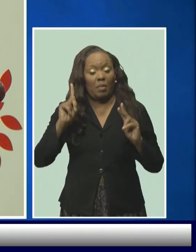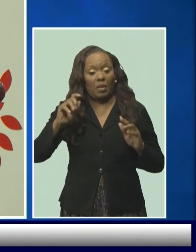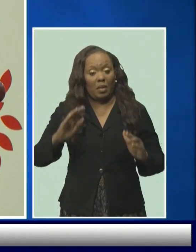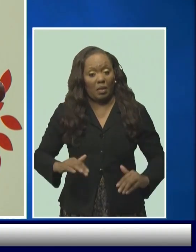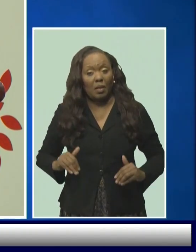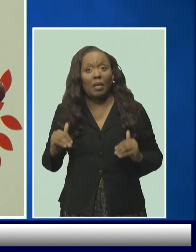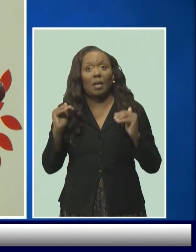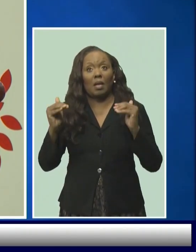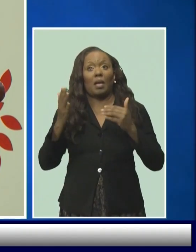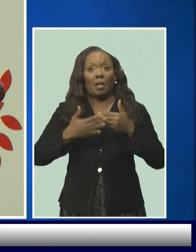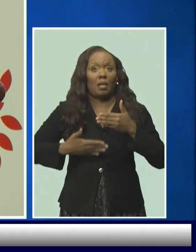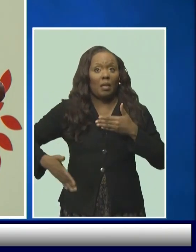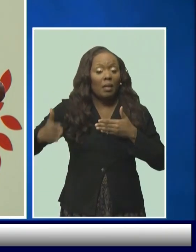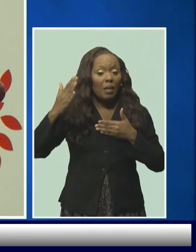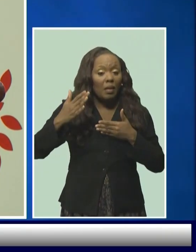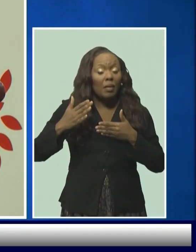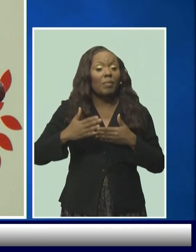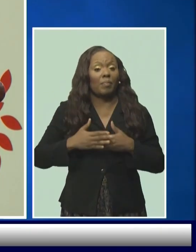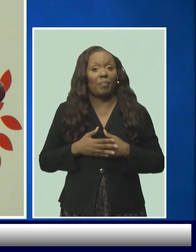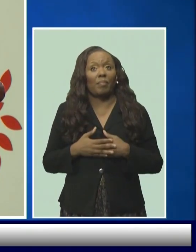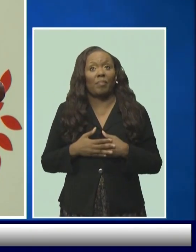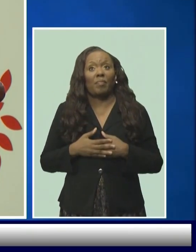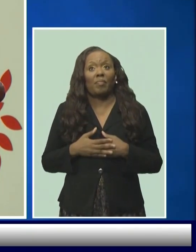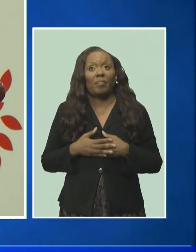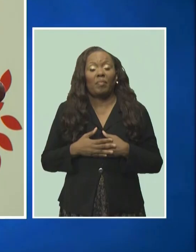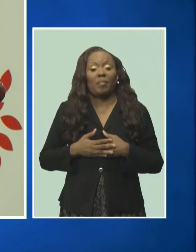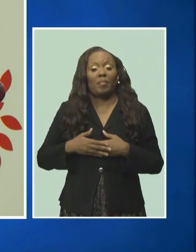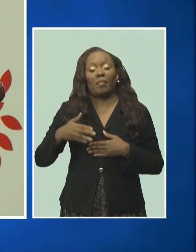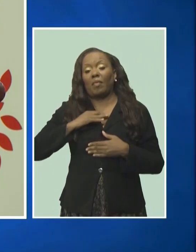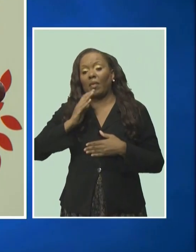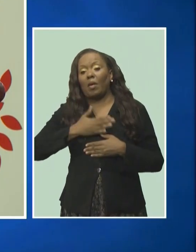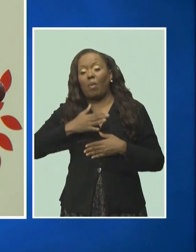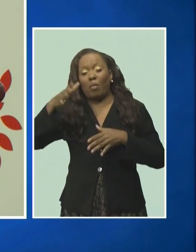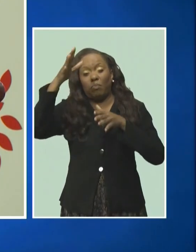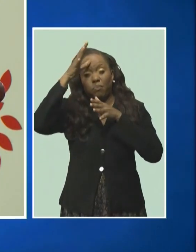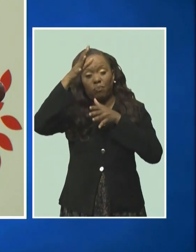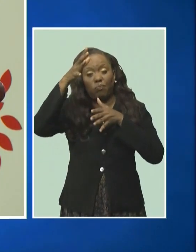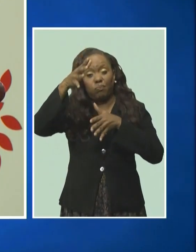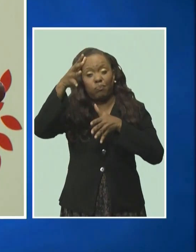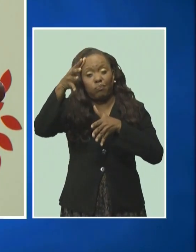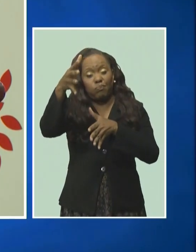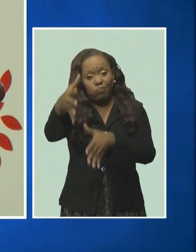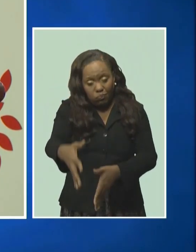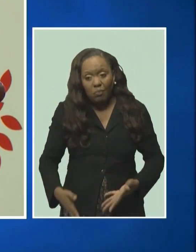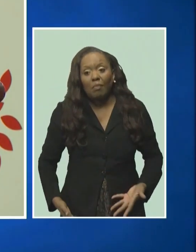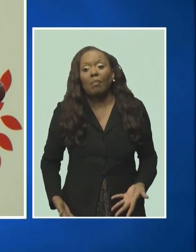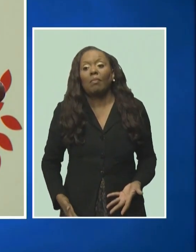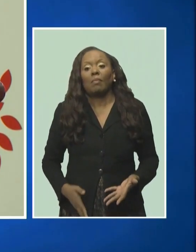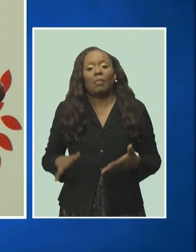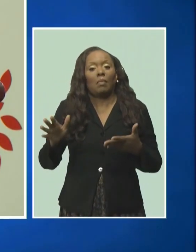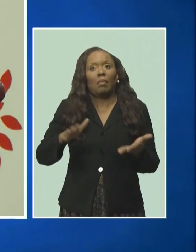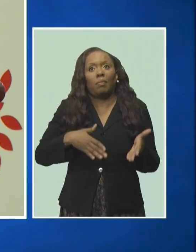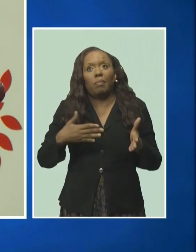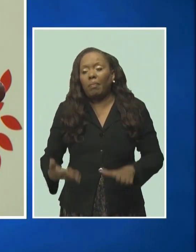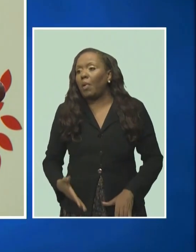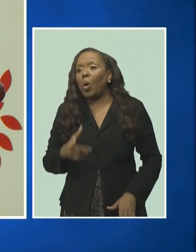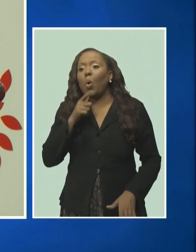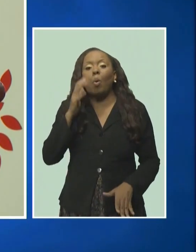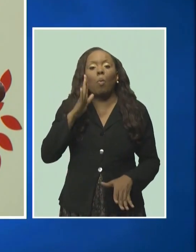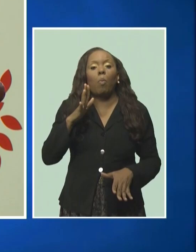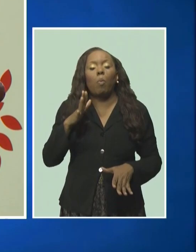about young people. Today's I Am conference is, therefore, in keeping with this youth-centered approach, with the conference's objectives